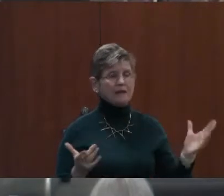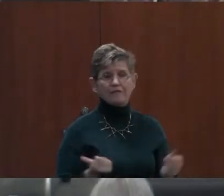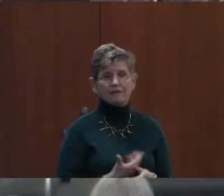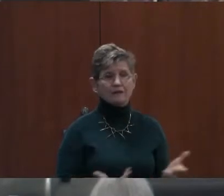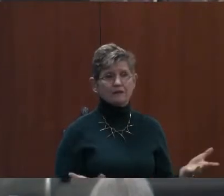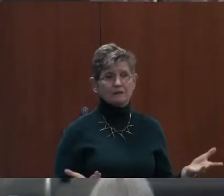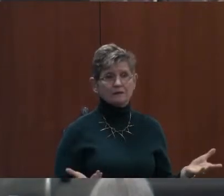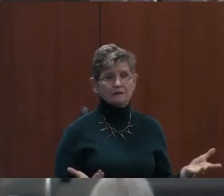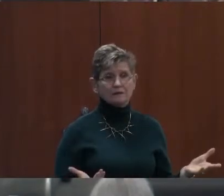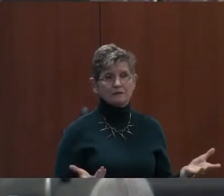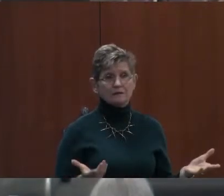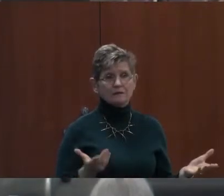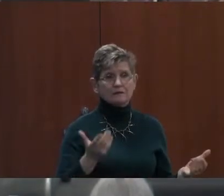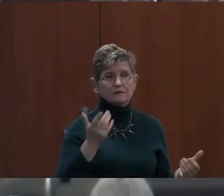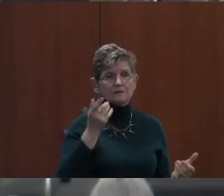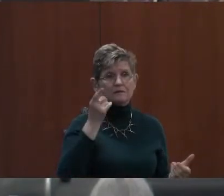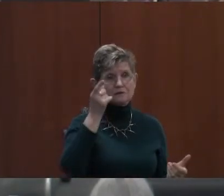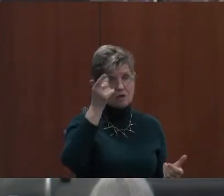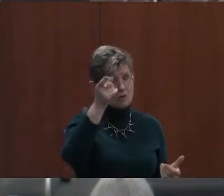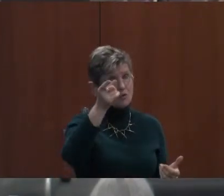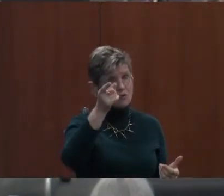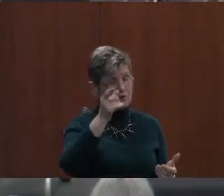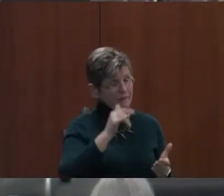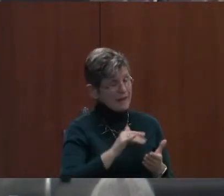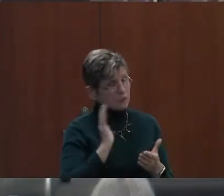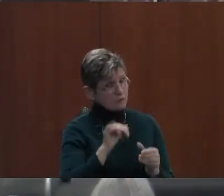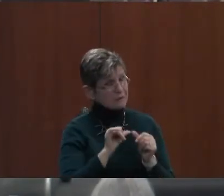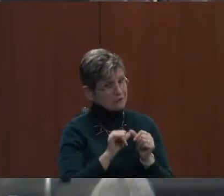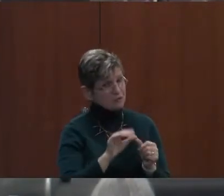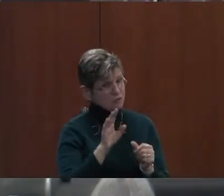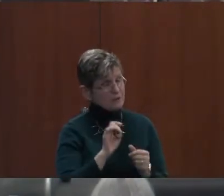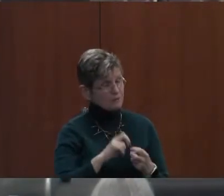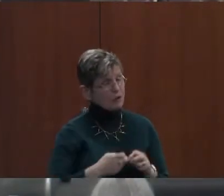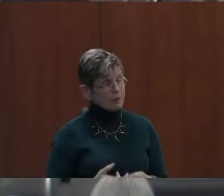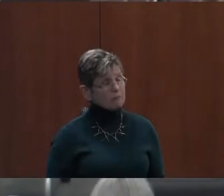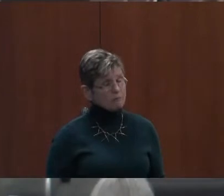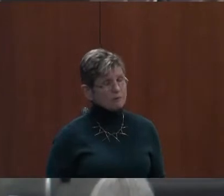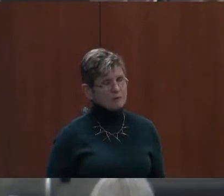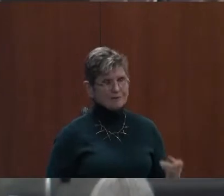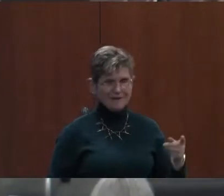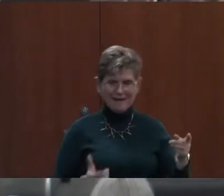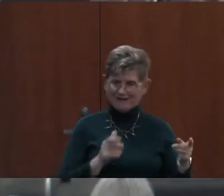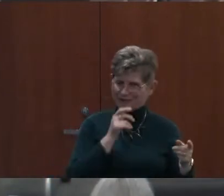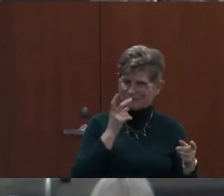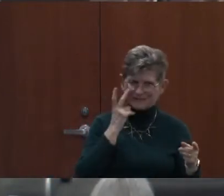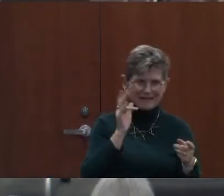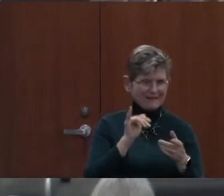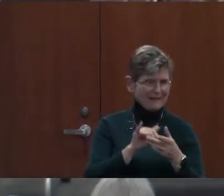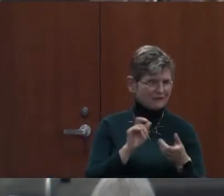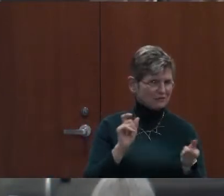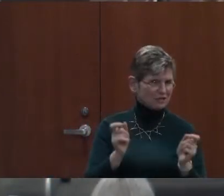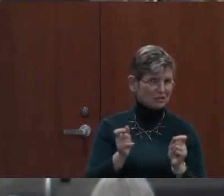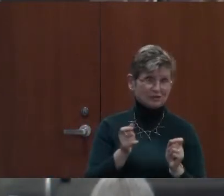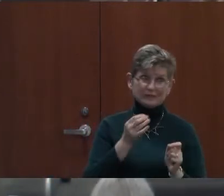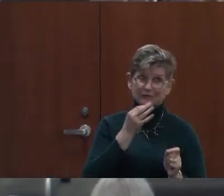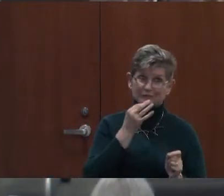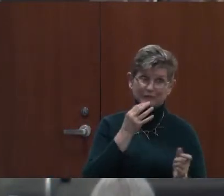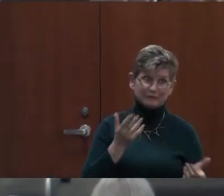it is a factor. Definitely. And it's going to keep being a factor. I don't see it changing in the near future.